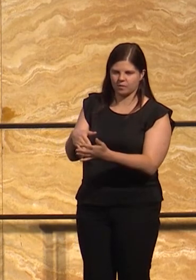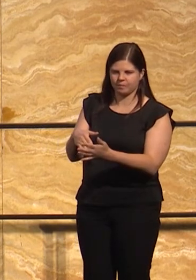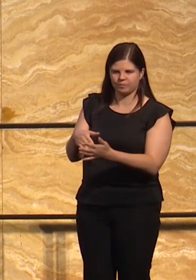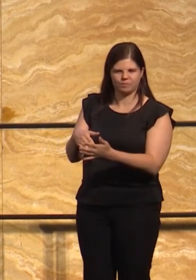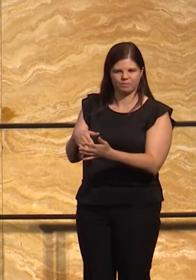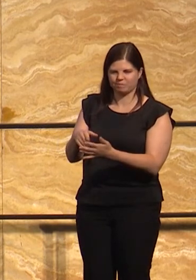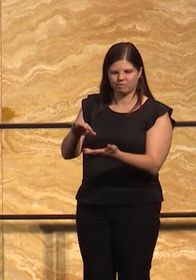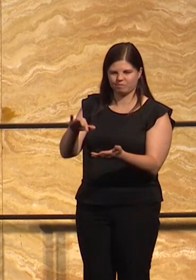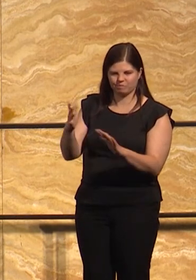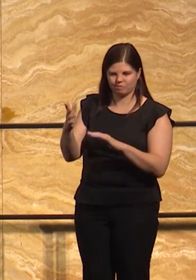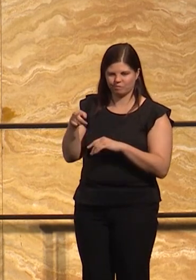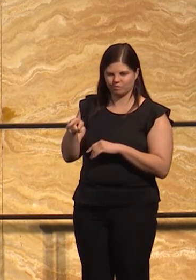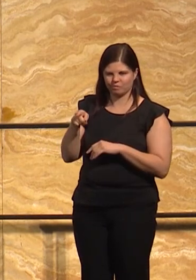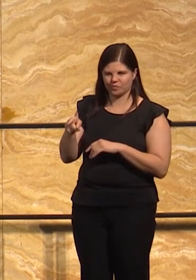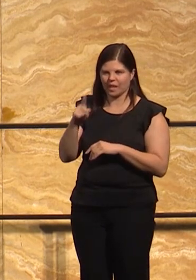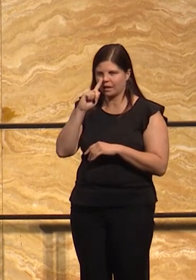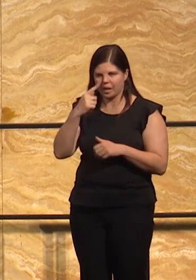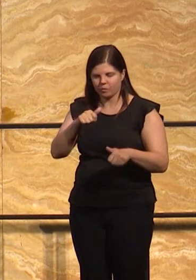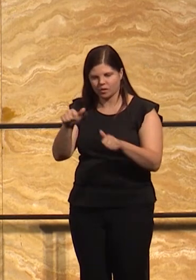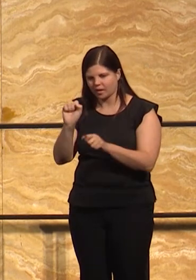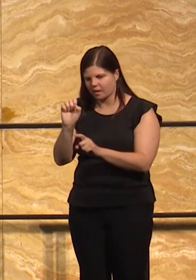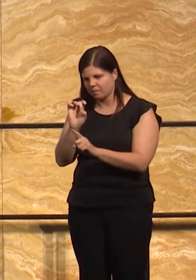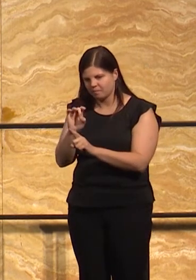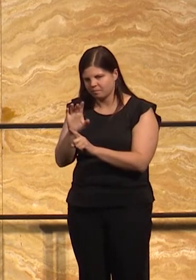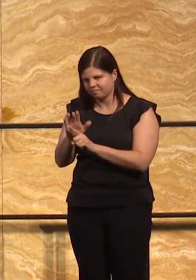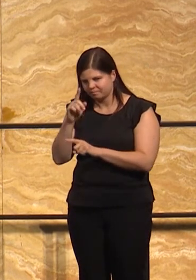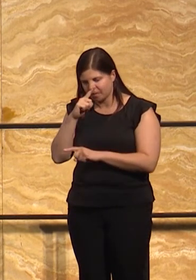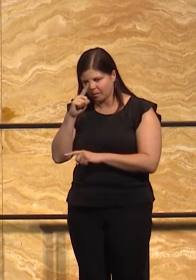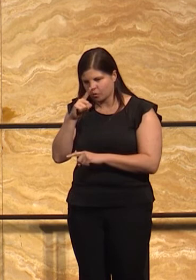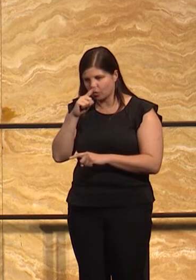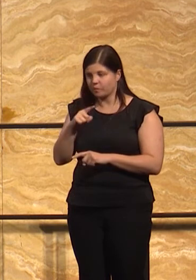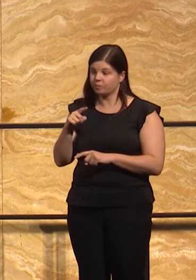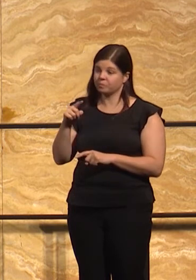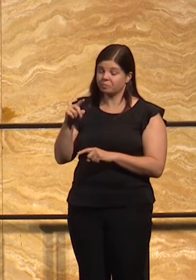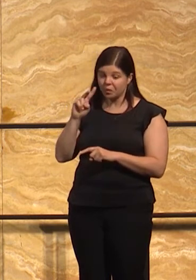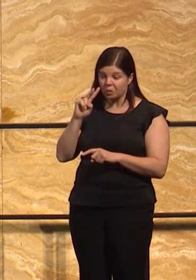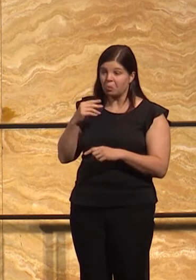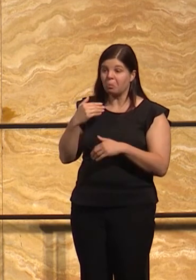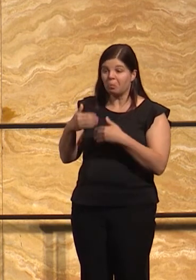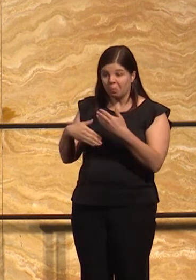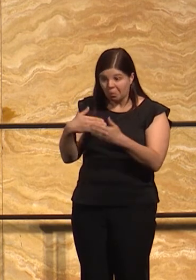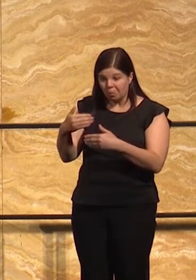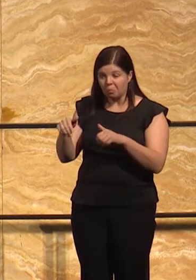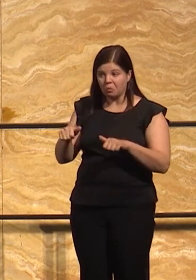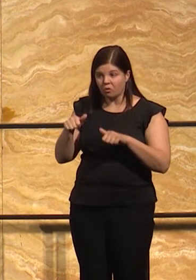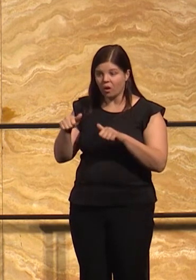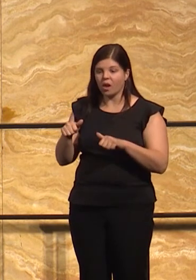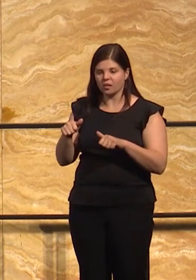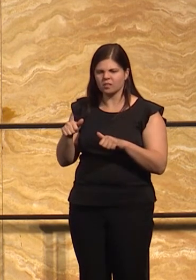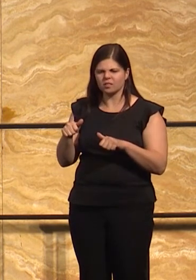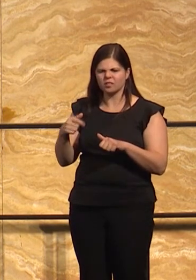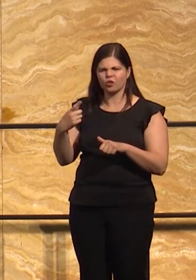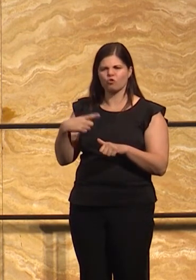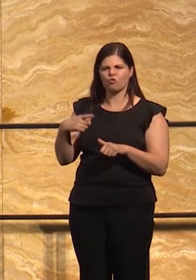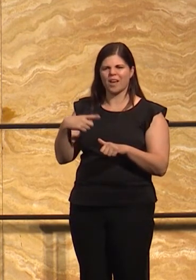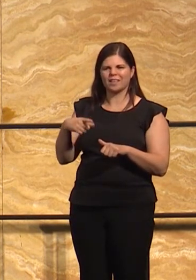longer able to protect its people, even though it seemed broadly true. But the rationale behind it and the damage